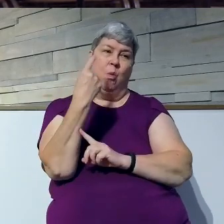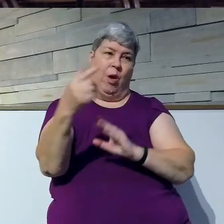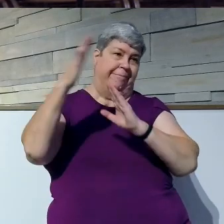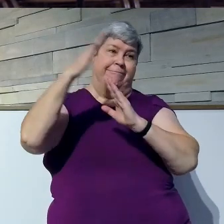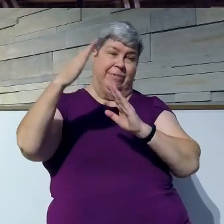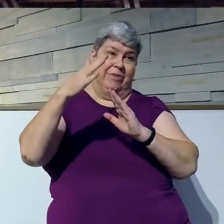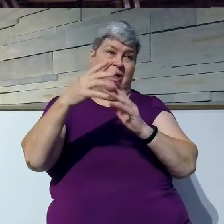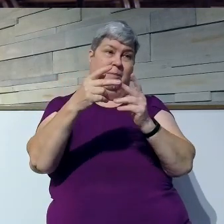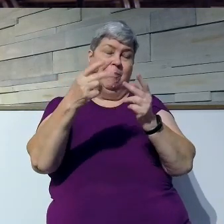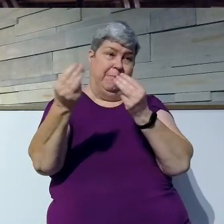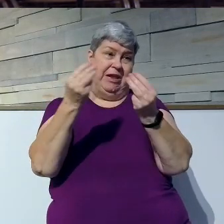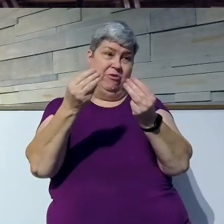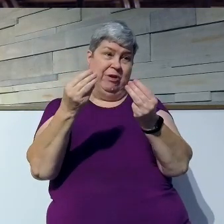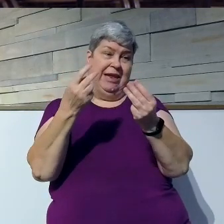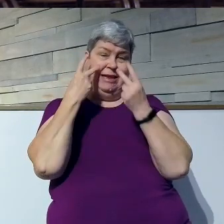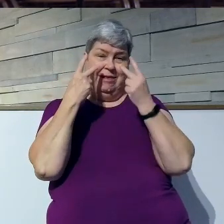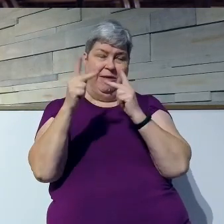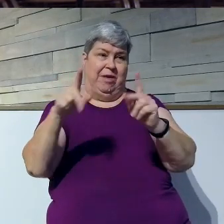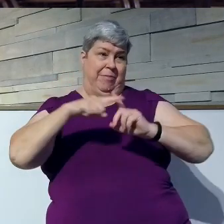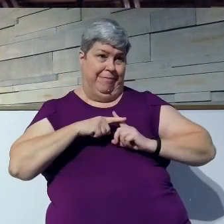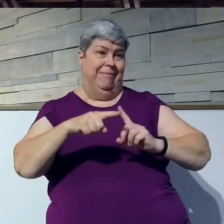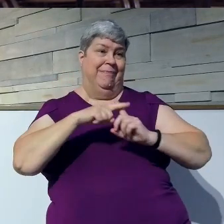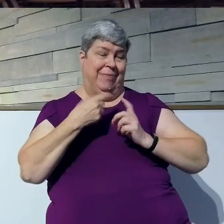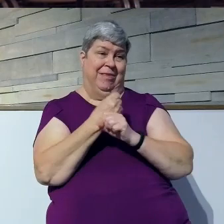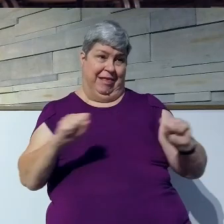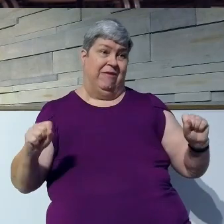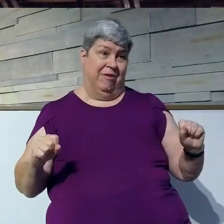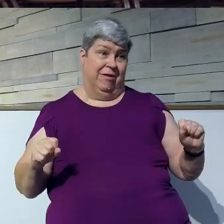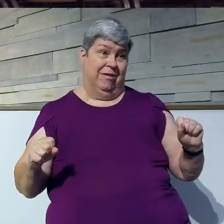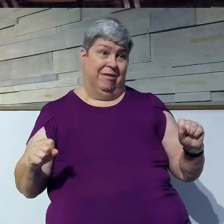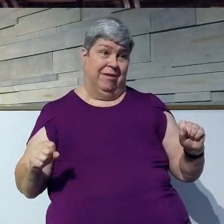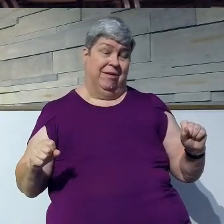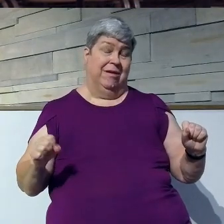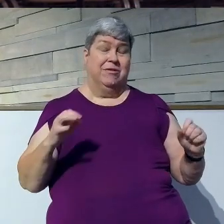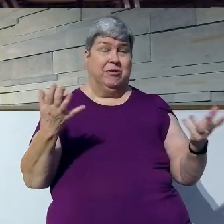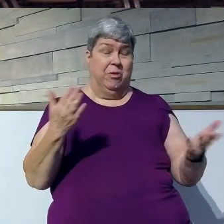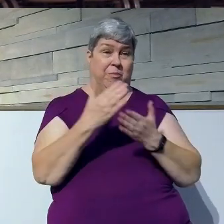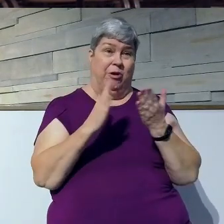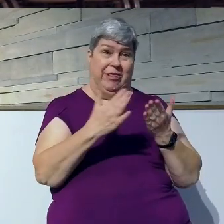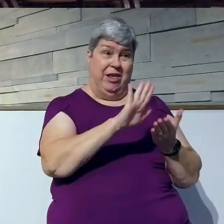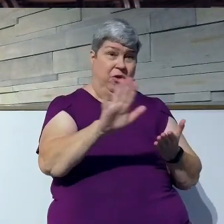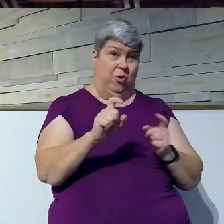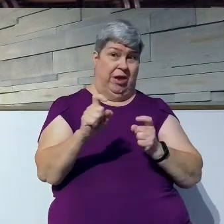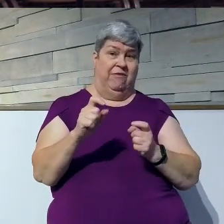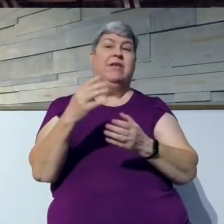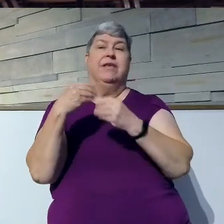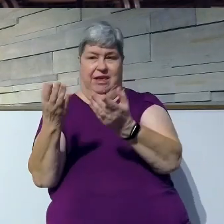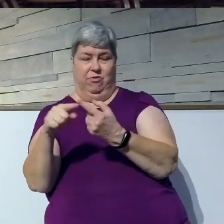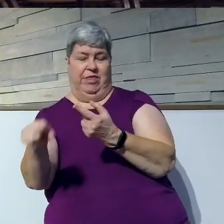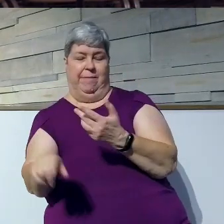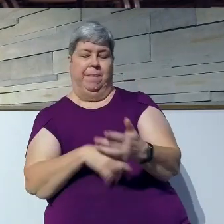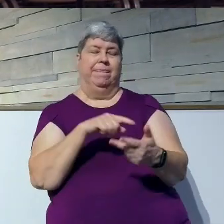position ministry of seeing people come to Jesus Christ in salvation. And so part of what you give goes directly to